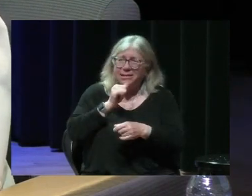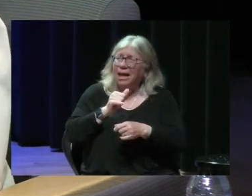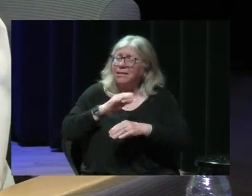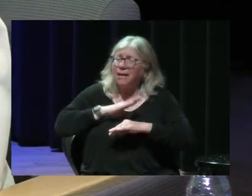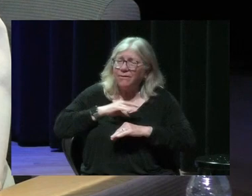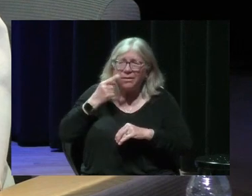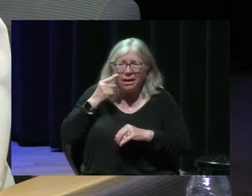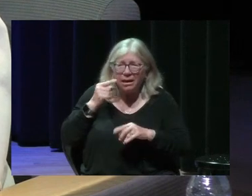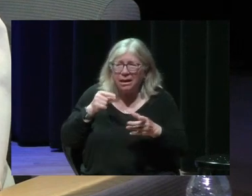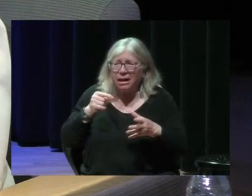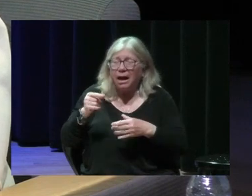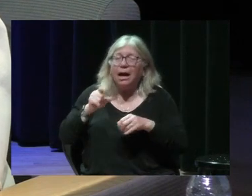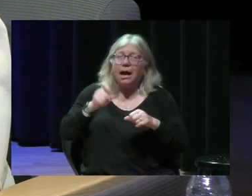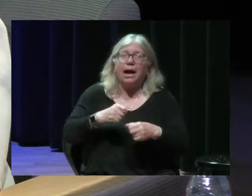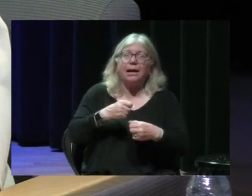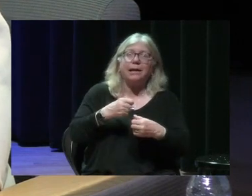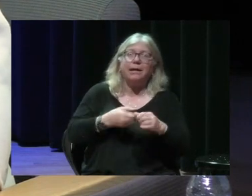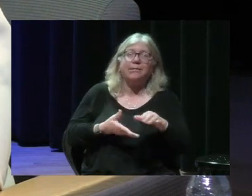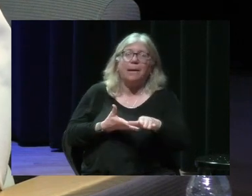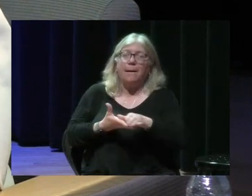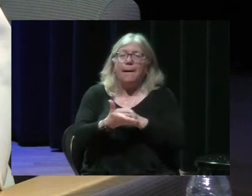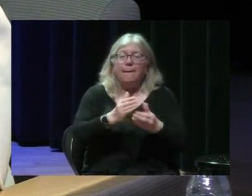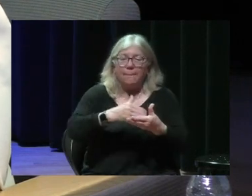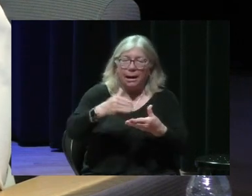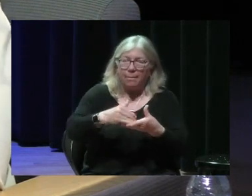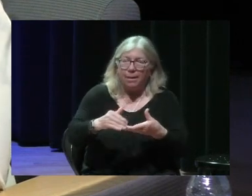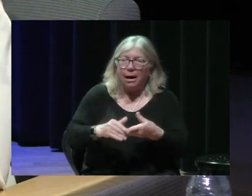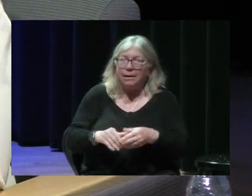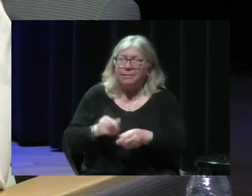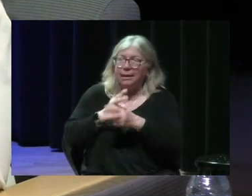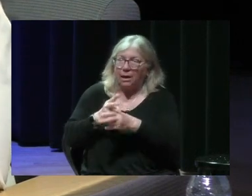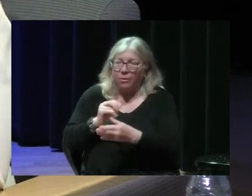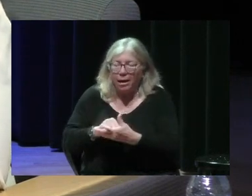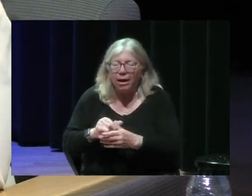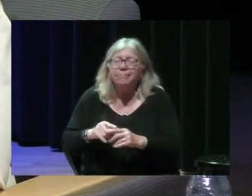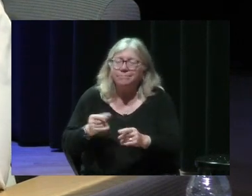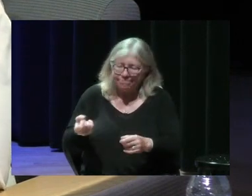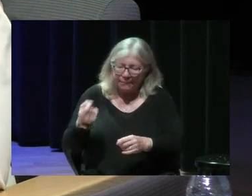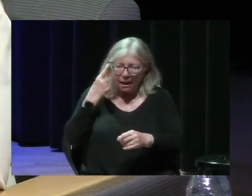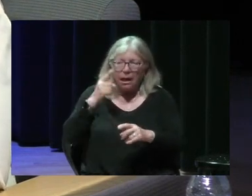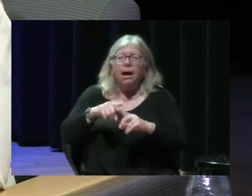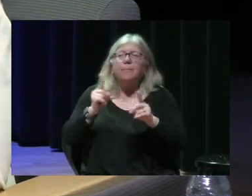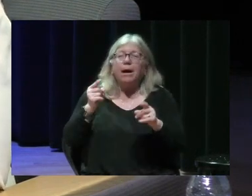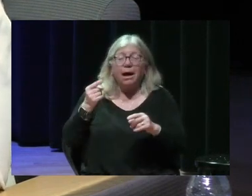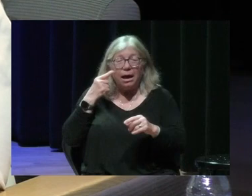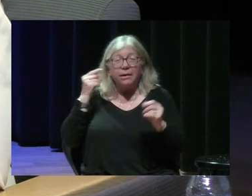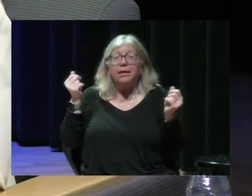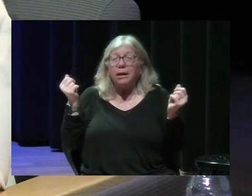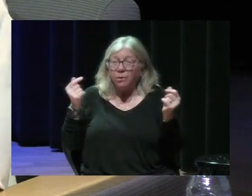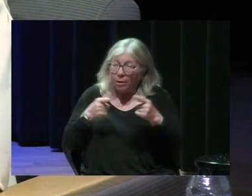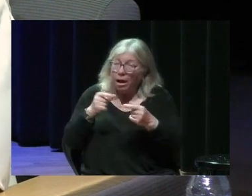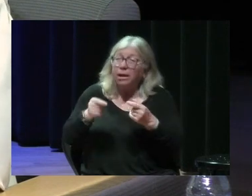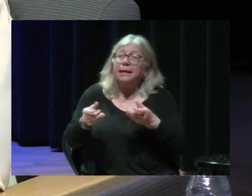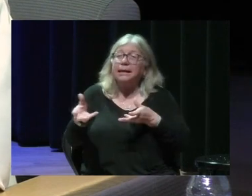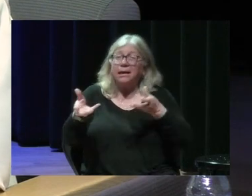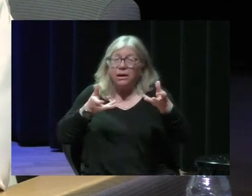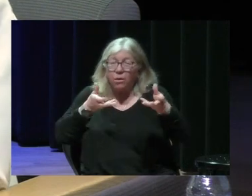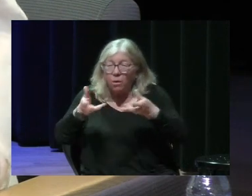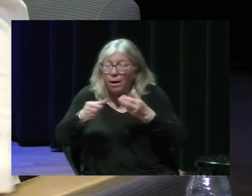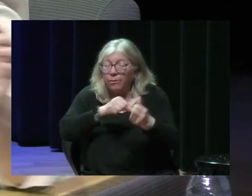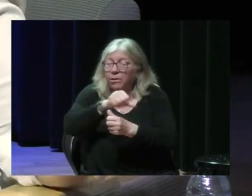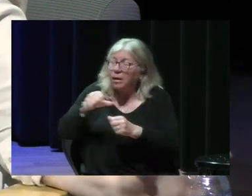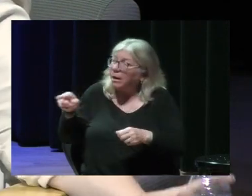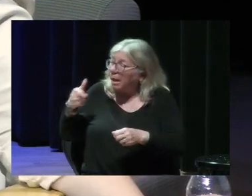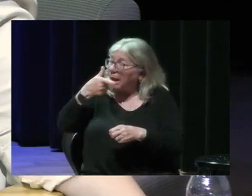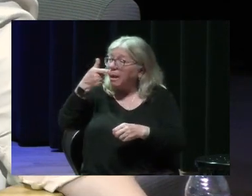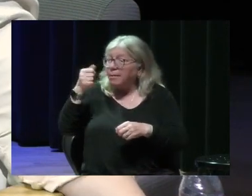think I have to bake a pie to deal with this. I get it. But I also think that we are all just people and we have to interact with each other that way. Well,